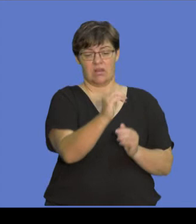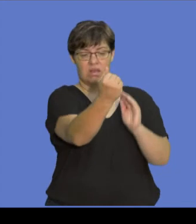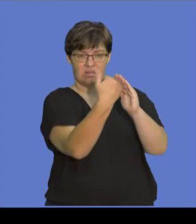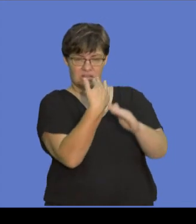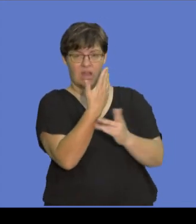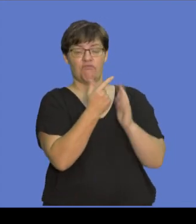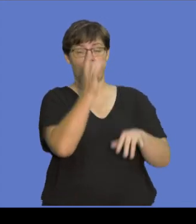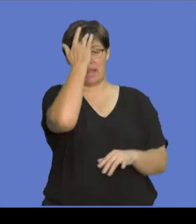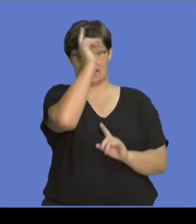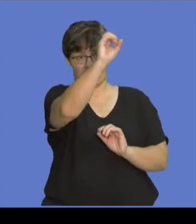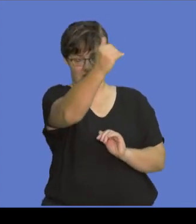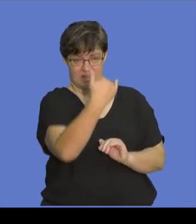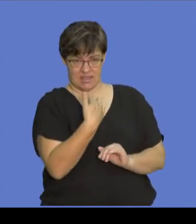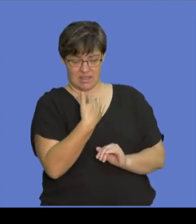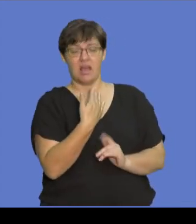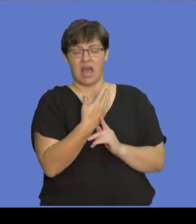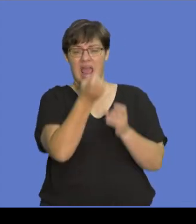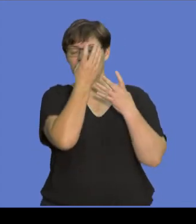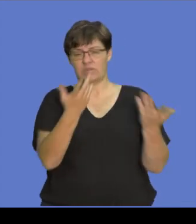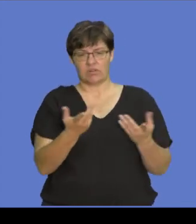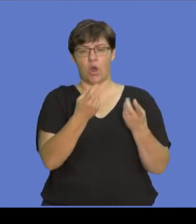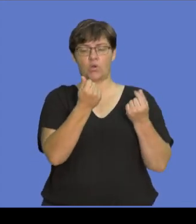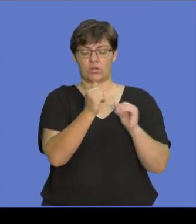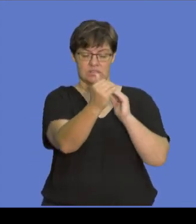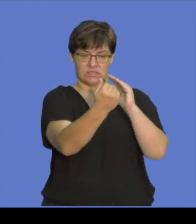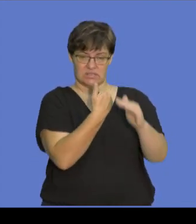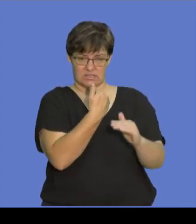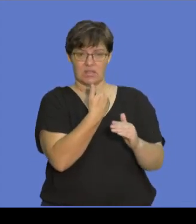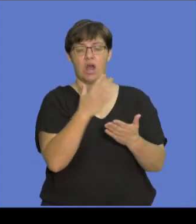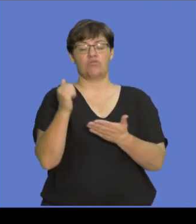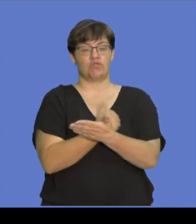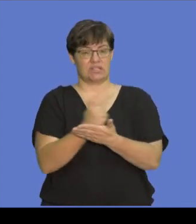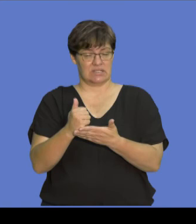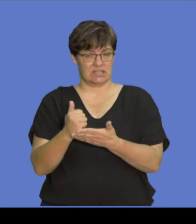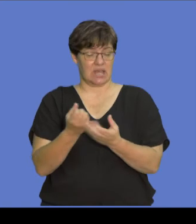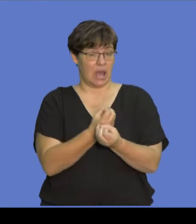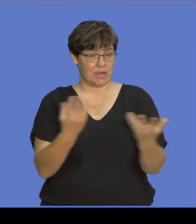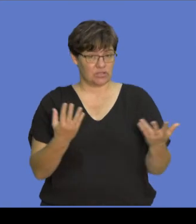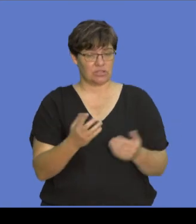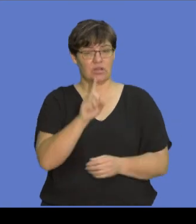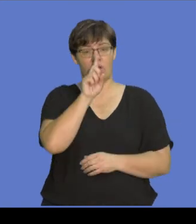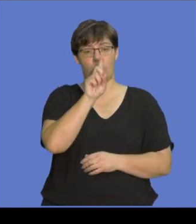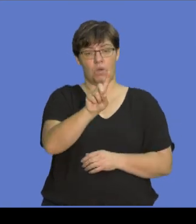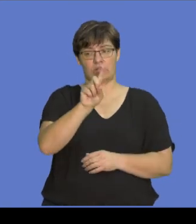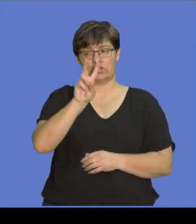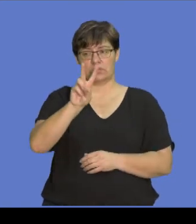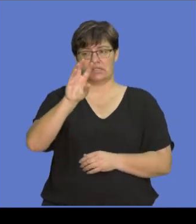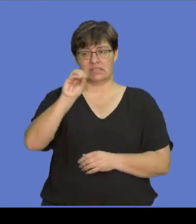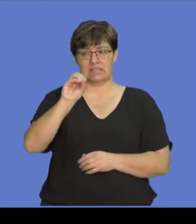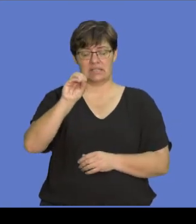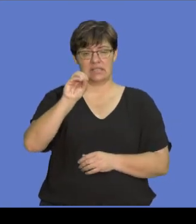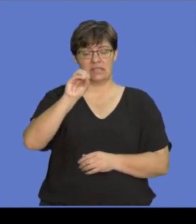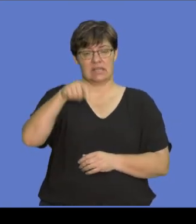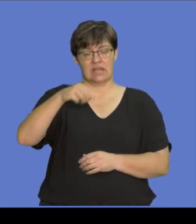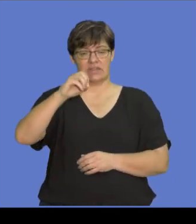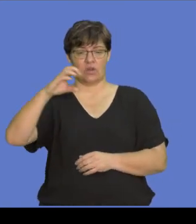India, and the details are as follows. The cost of fabric imported on credit amounts to $120,000. Your exchange